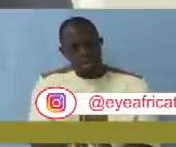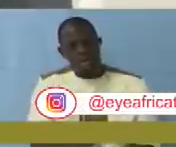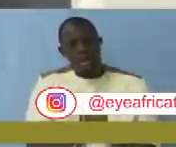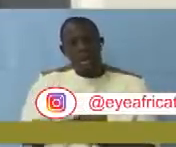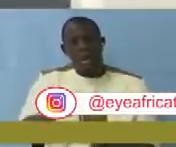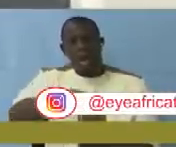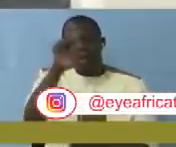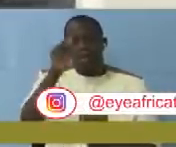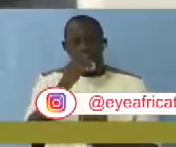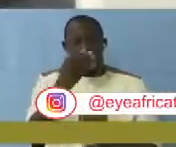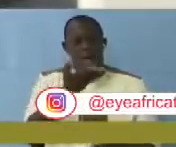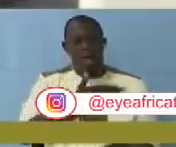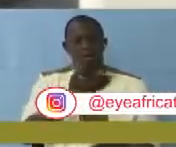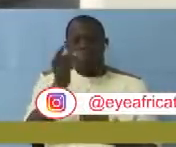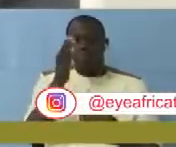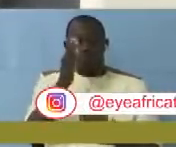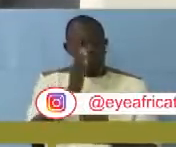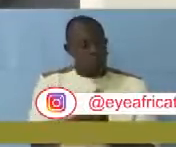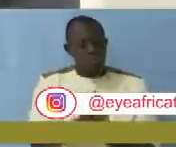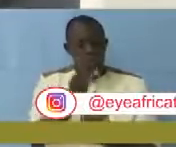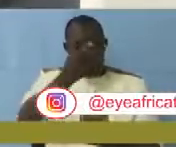and get it precisely correct